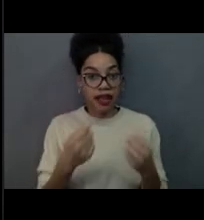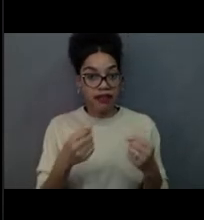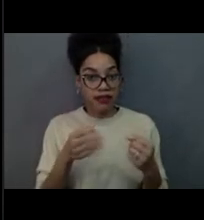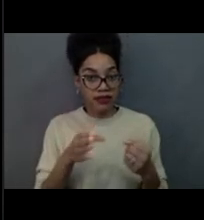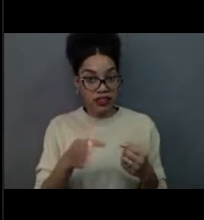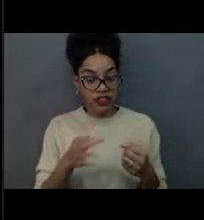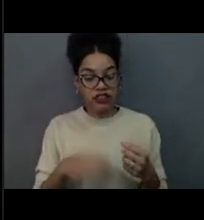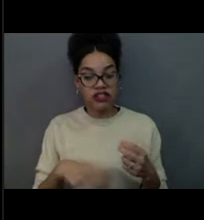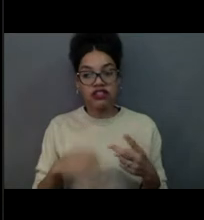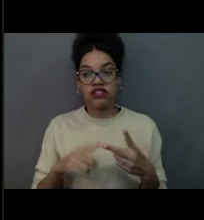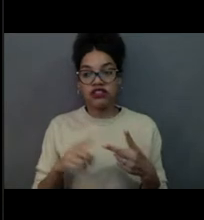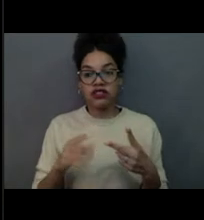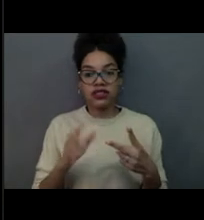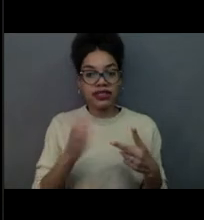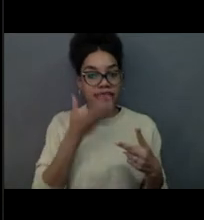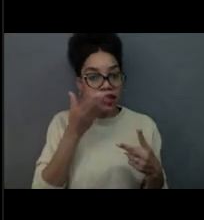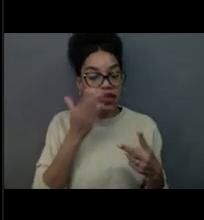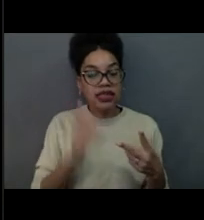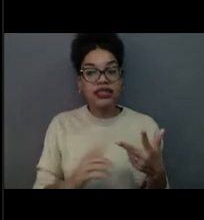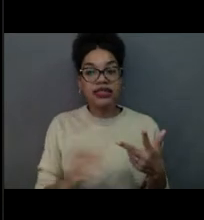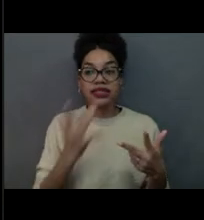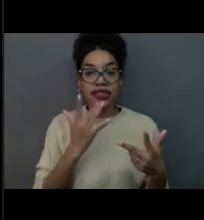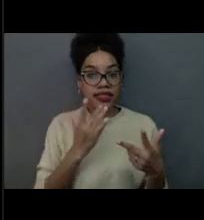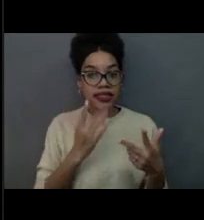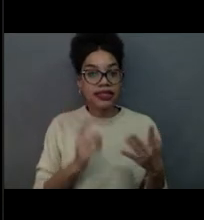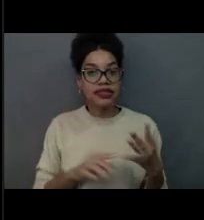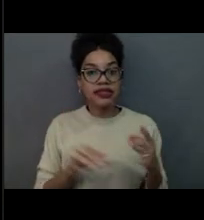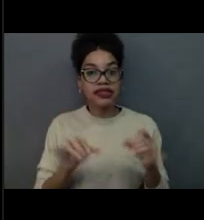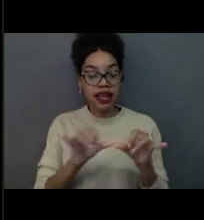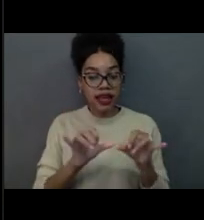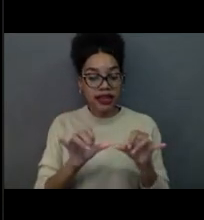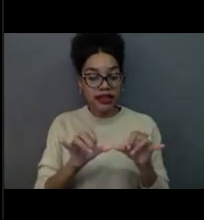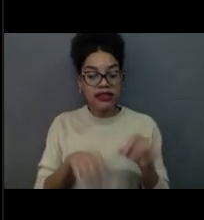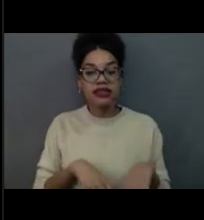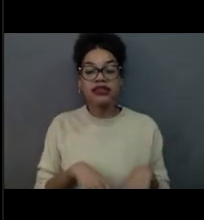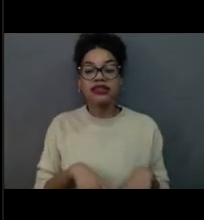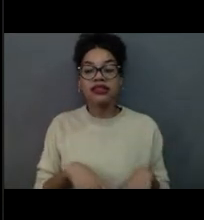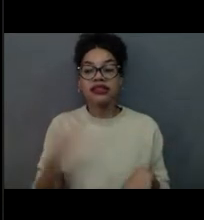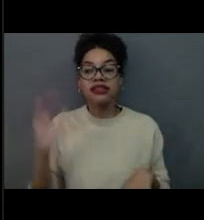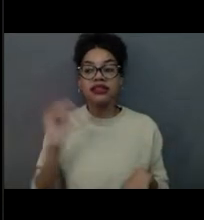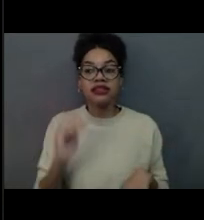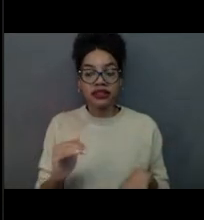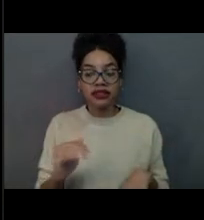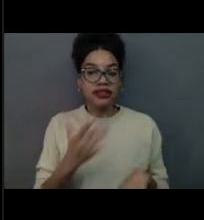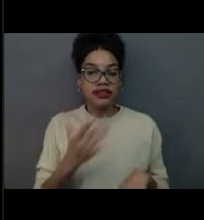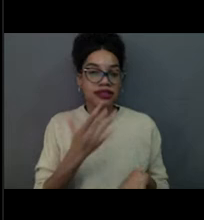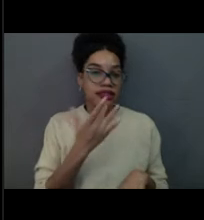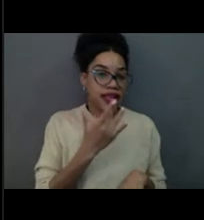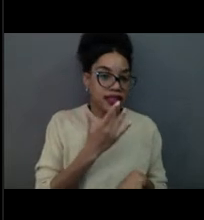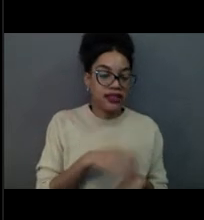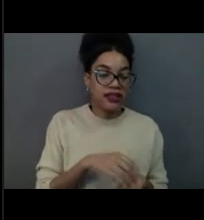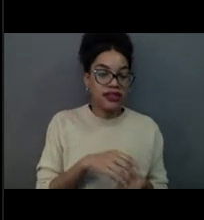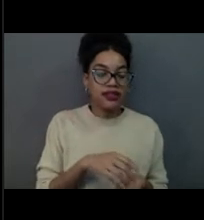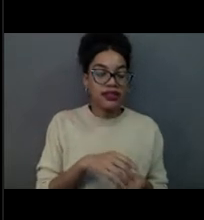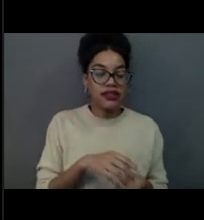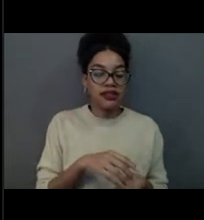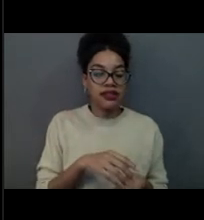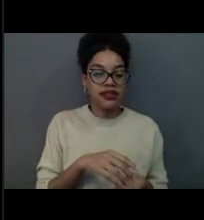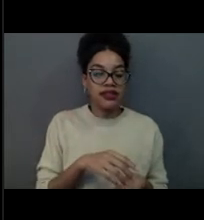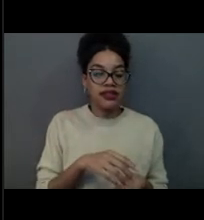Maria says their smell, their taste, their size. Theodora says taste and the fact, if